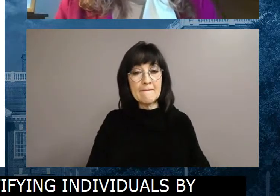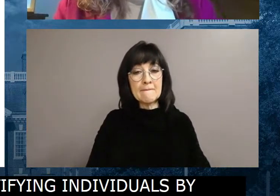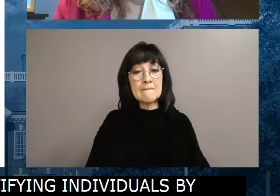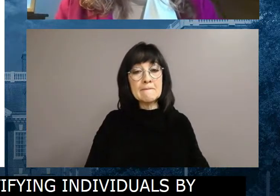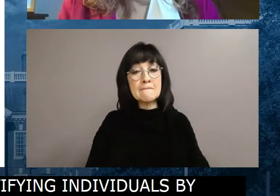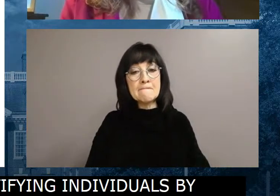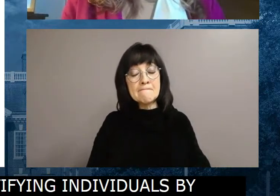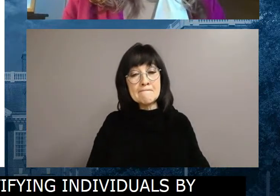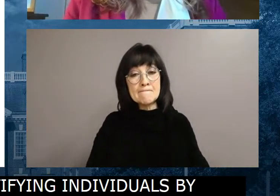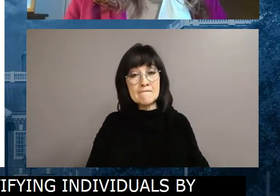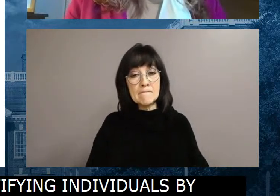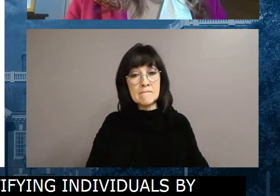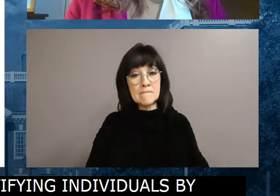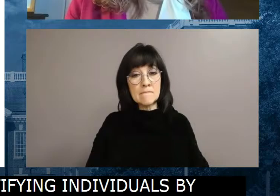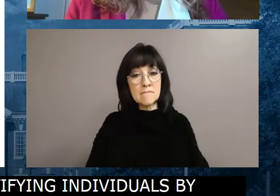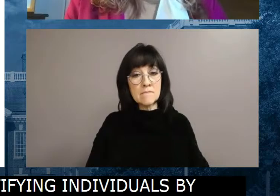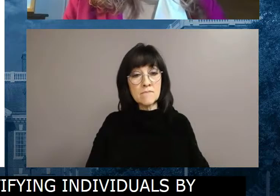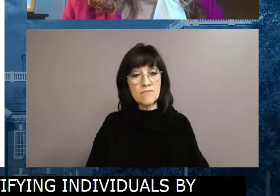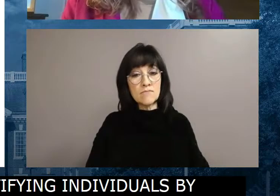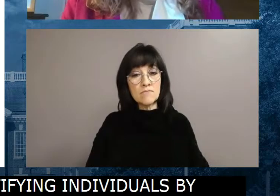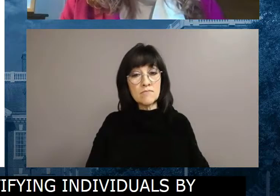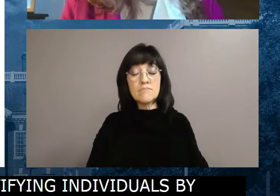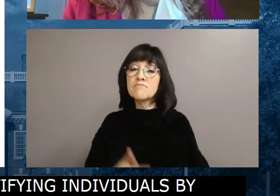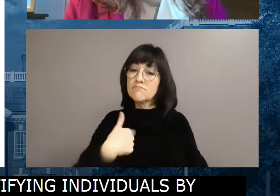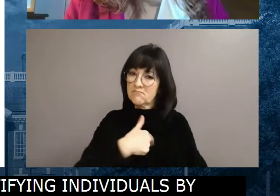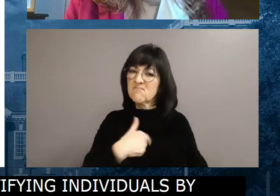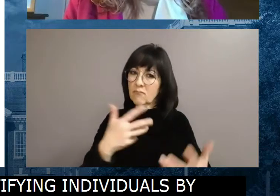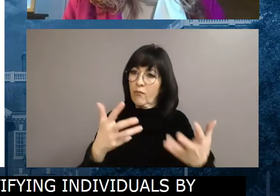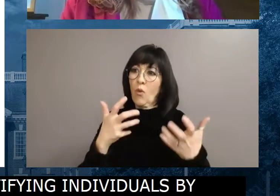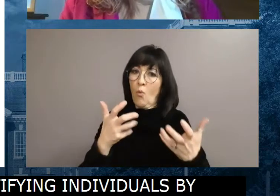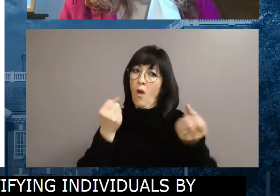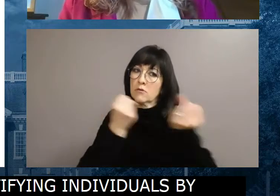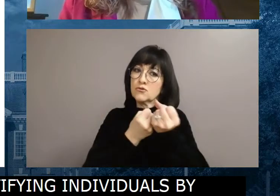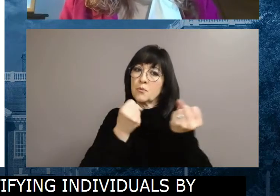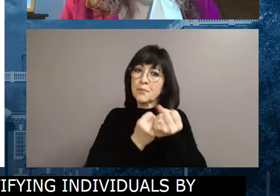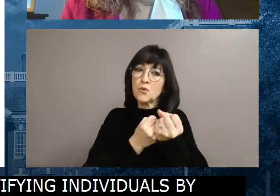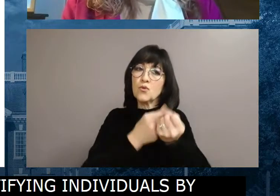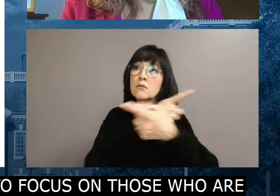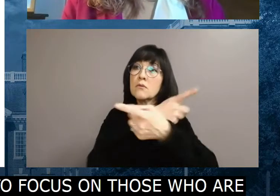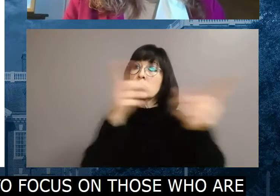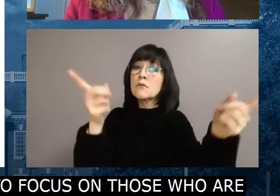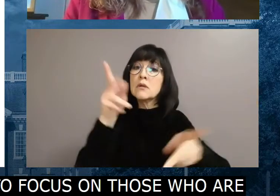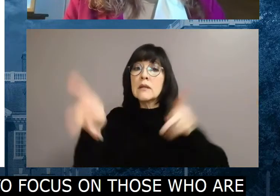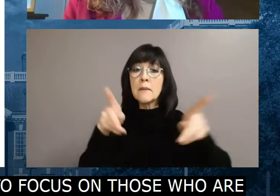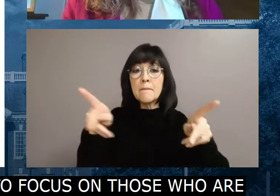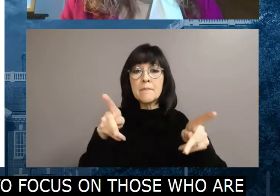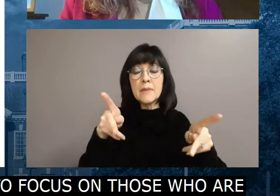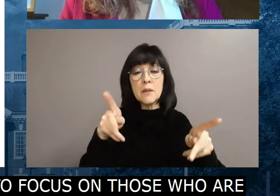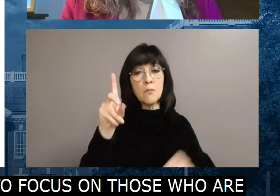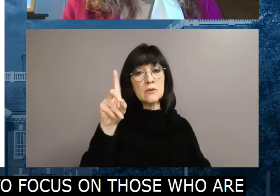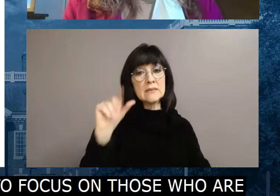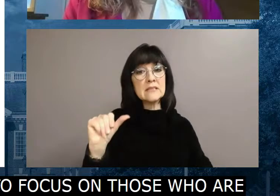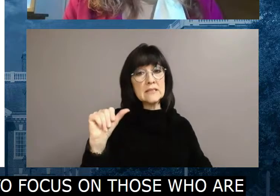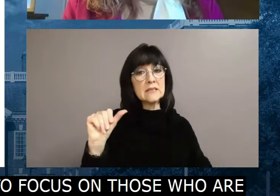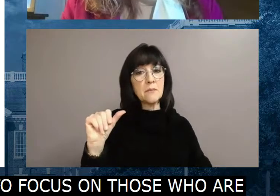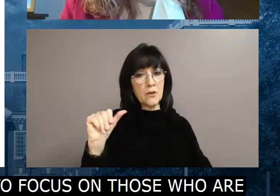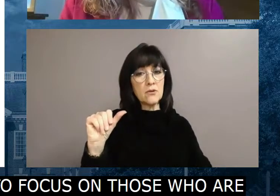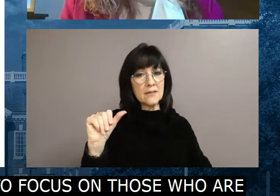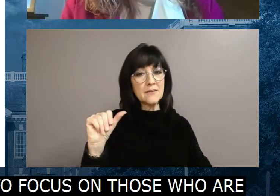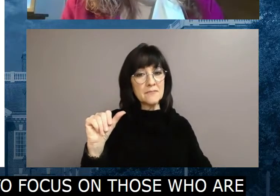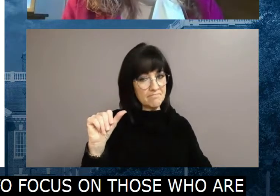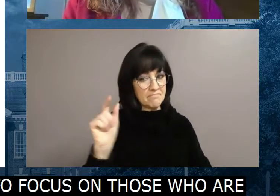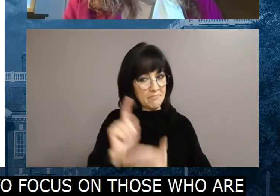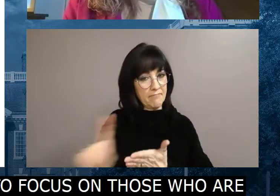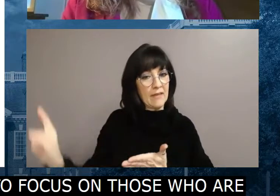very focused efforts to support people with disabilities. We talked a little bit about this last week. I want to give a huge shout